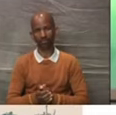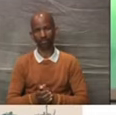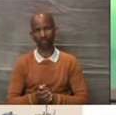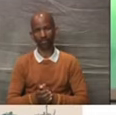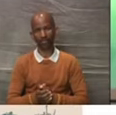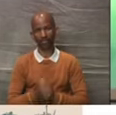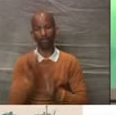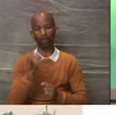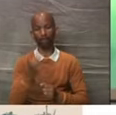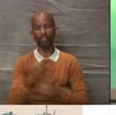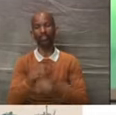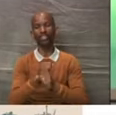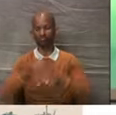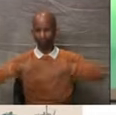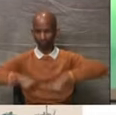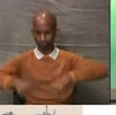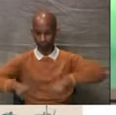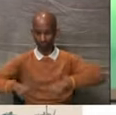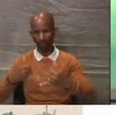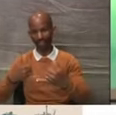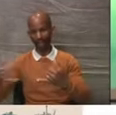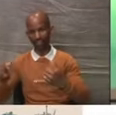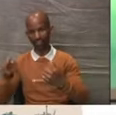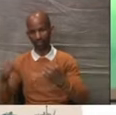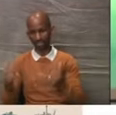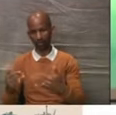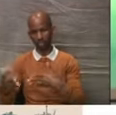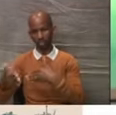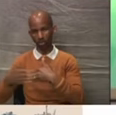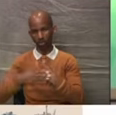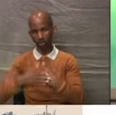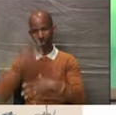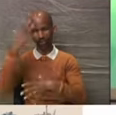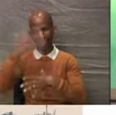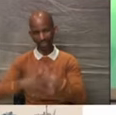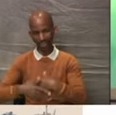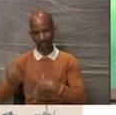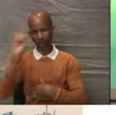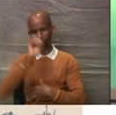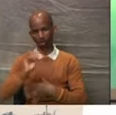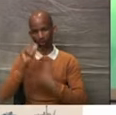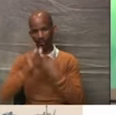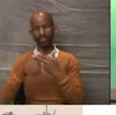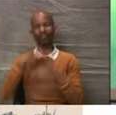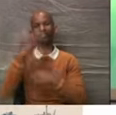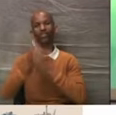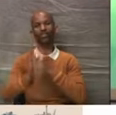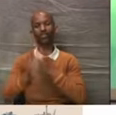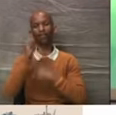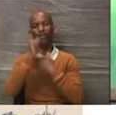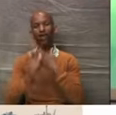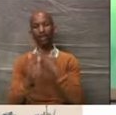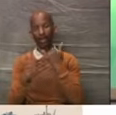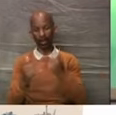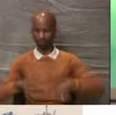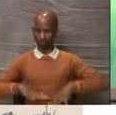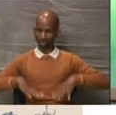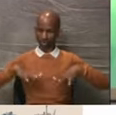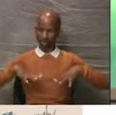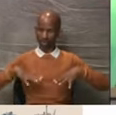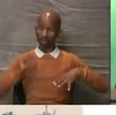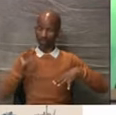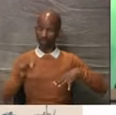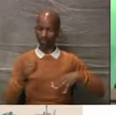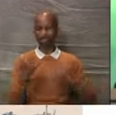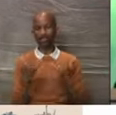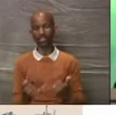The bid to construct these lines closes at the end of October next month, and we are proud that